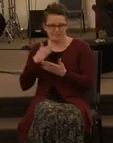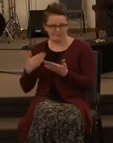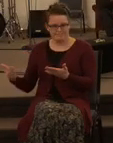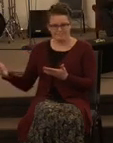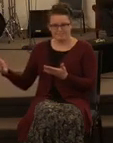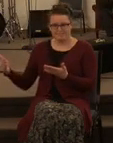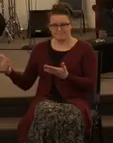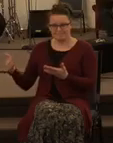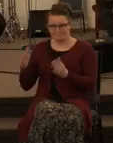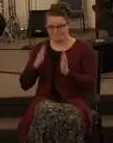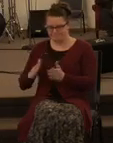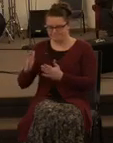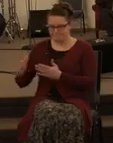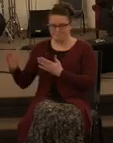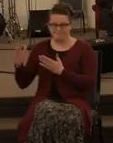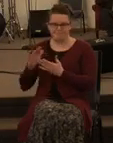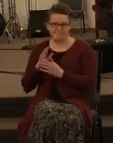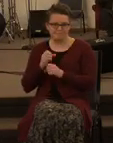to